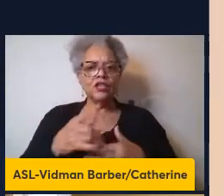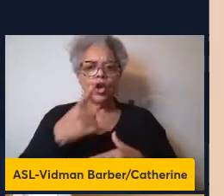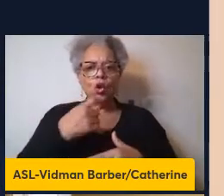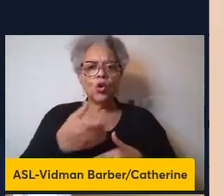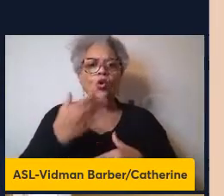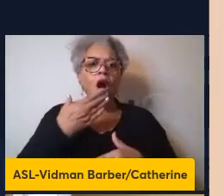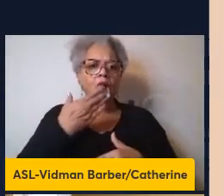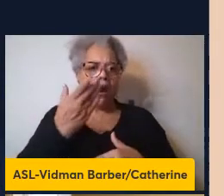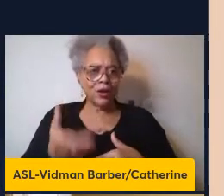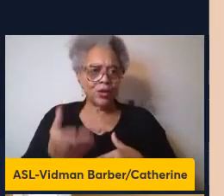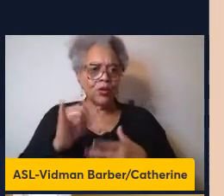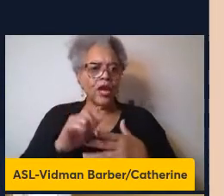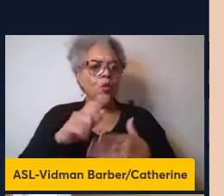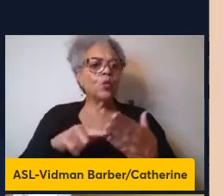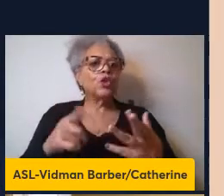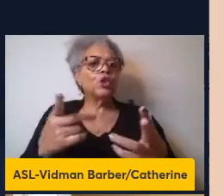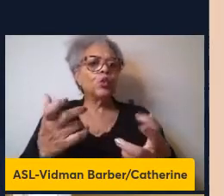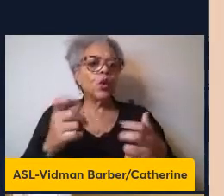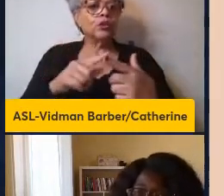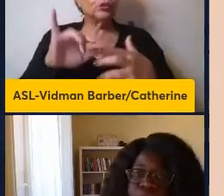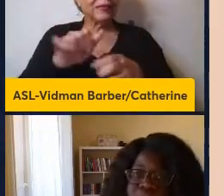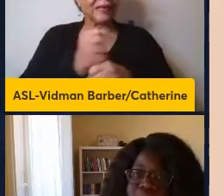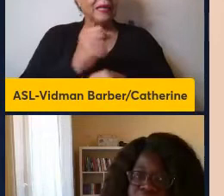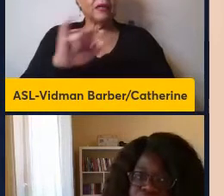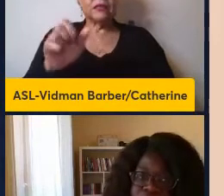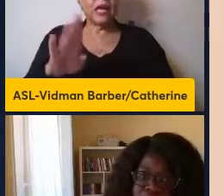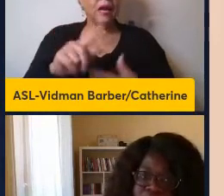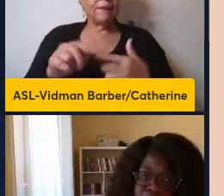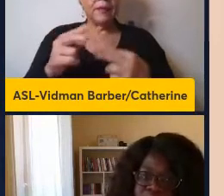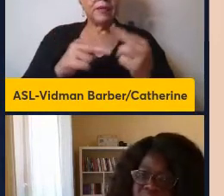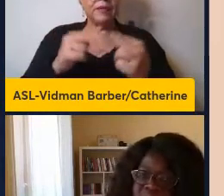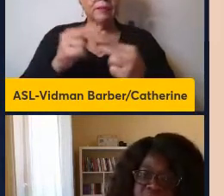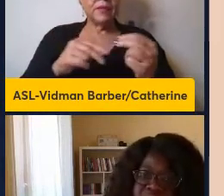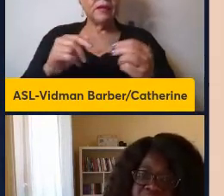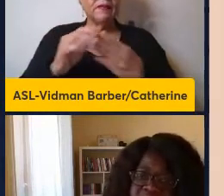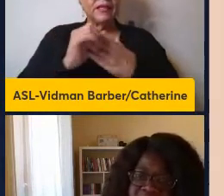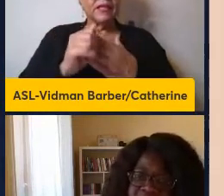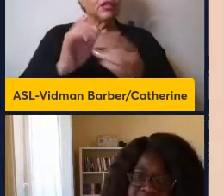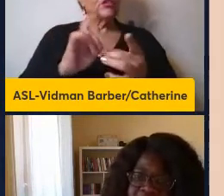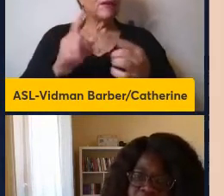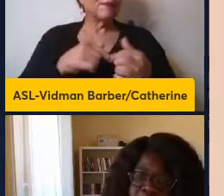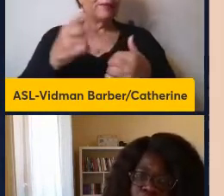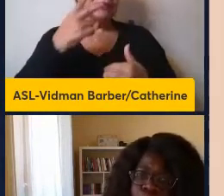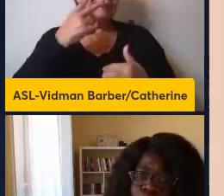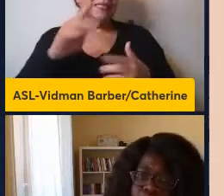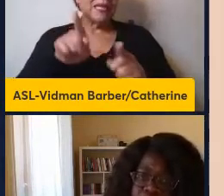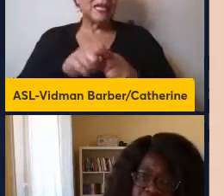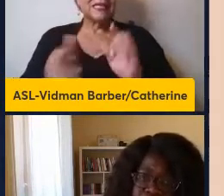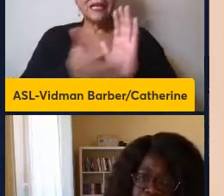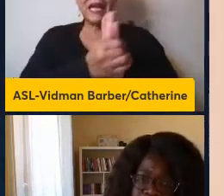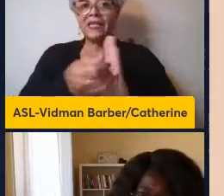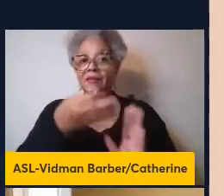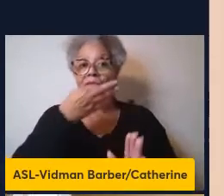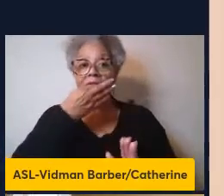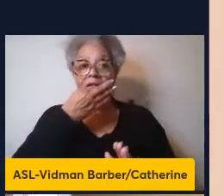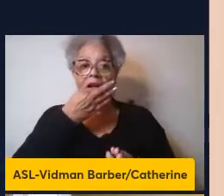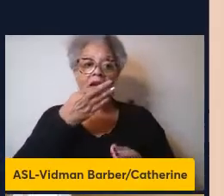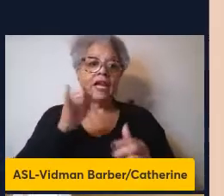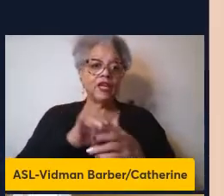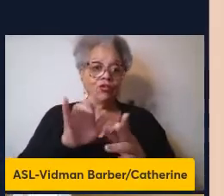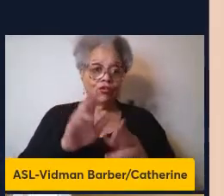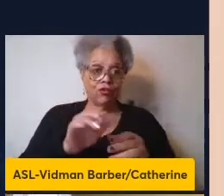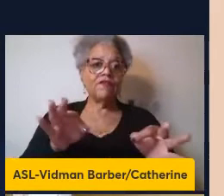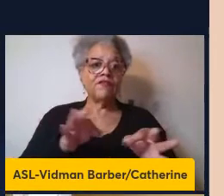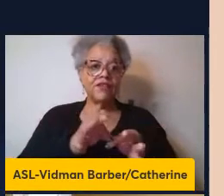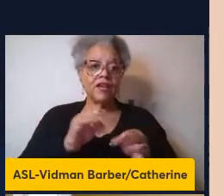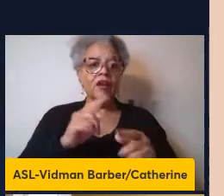you want to get a job? Maybe it's to build thought leadership. Maybe it's to be seen as an expert or contributor in your field, a